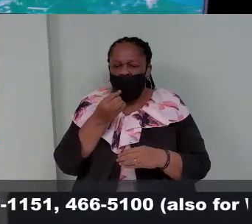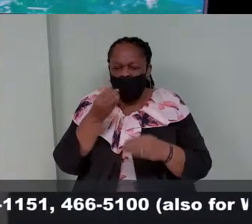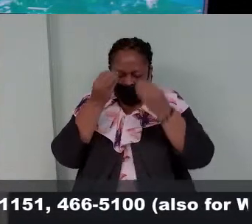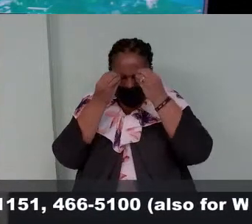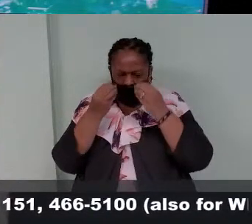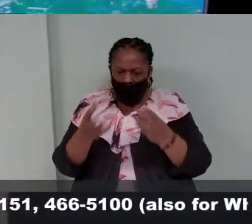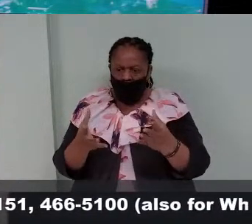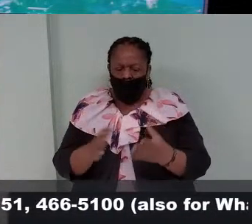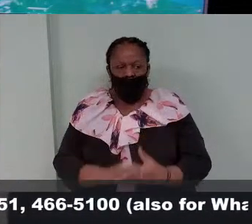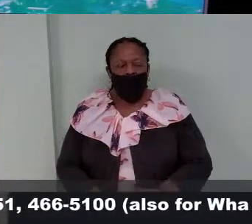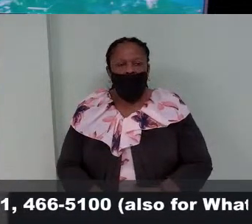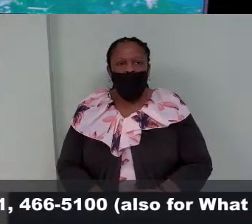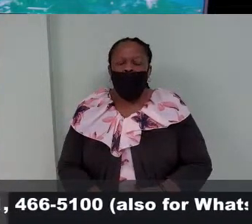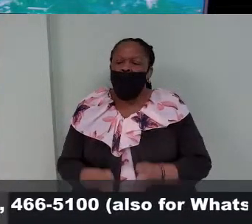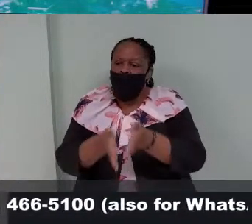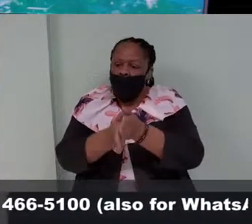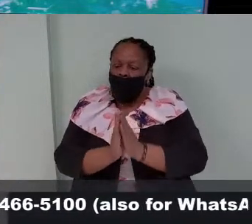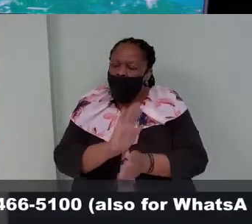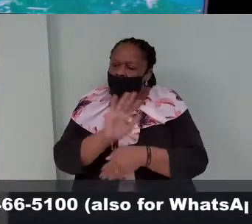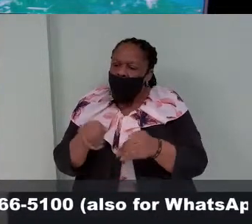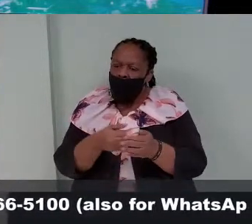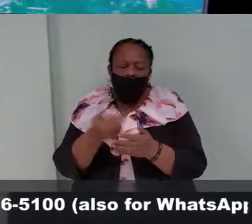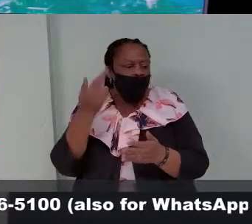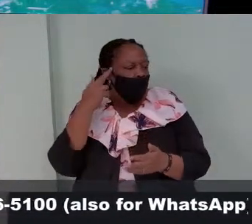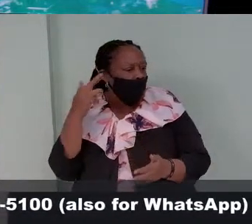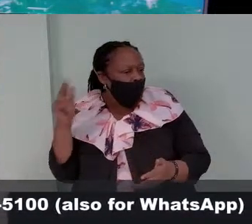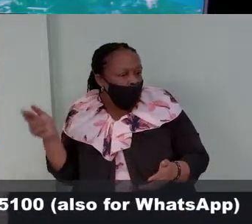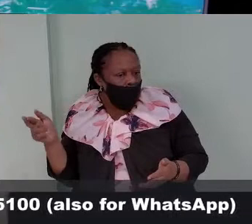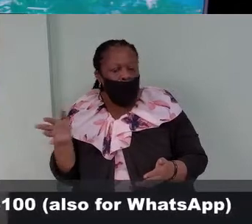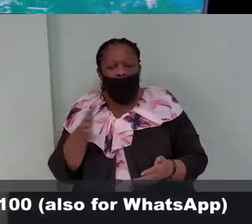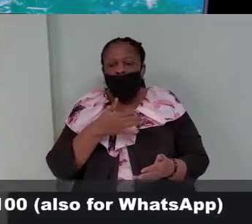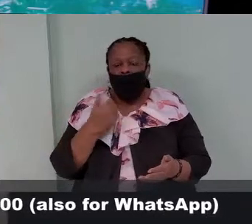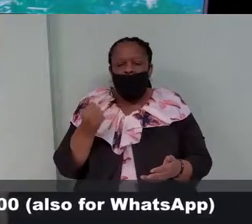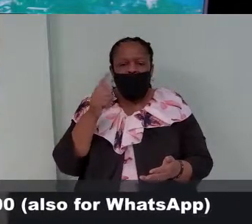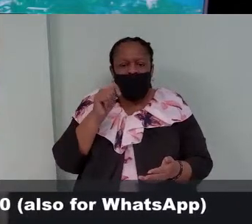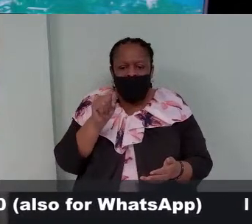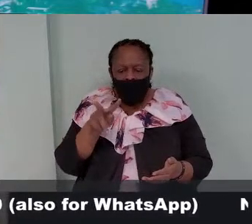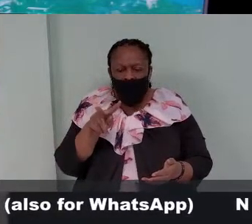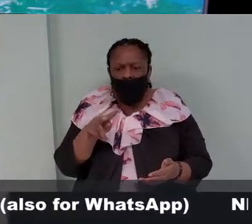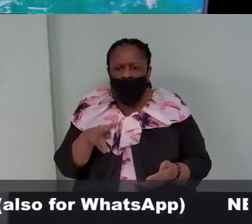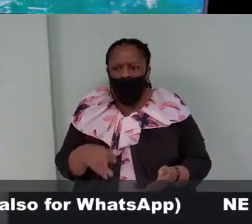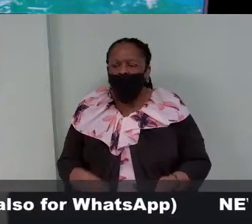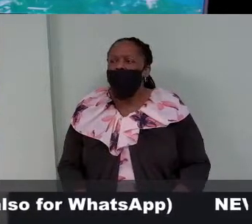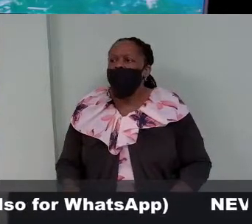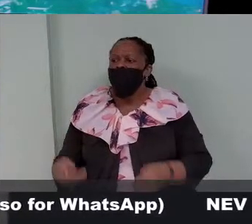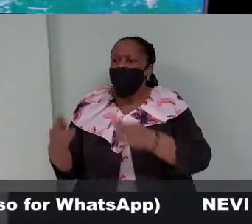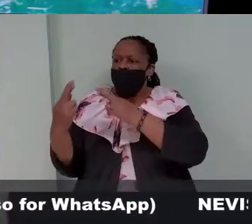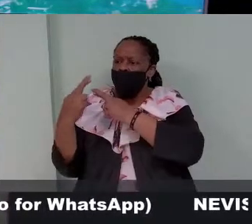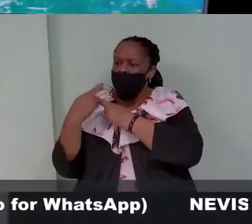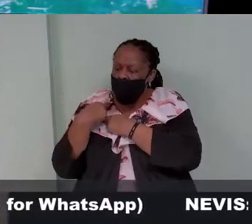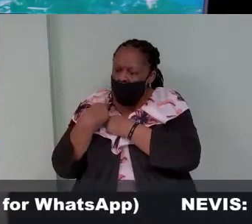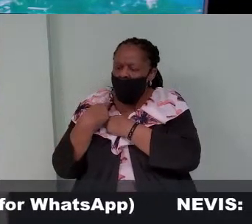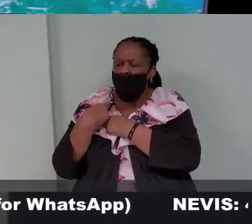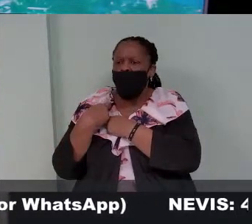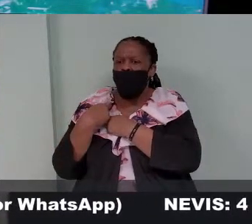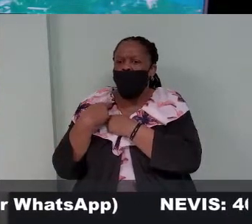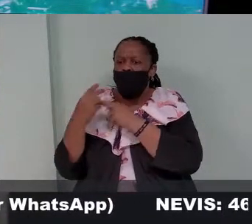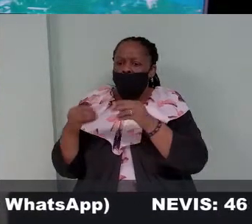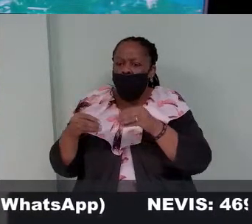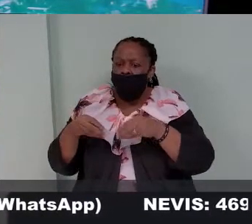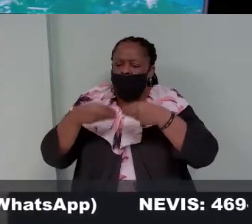to exercise responsible journalism. At this point in time, we have done a good job